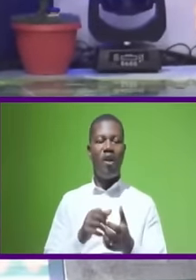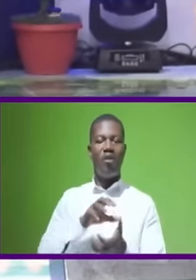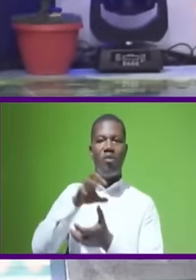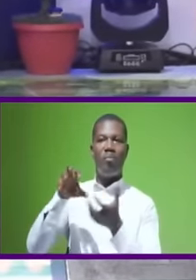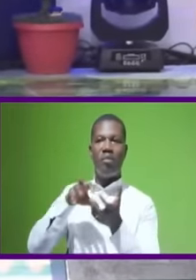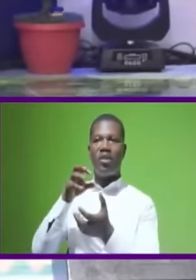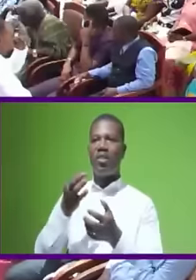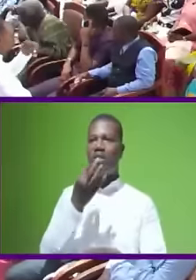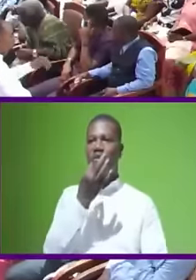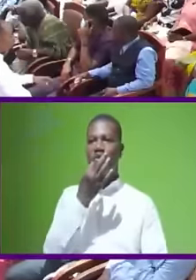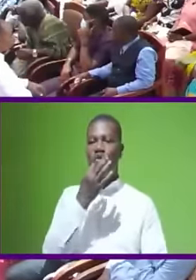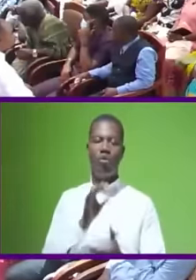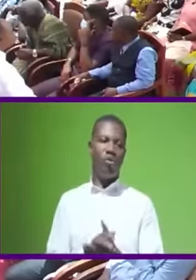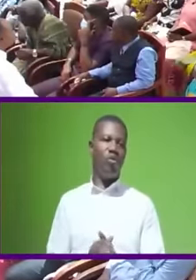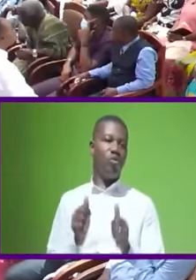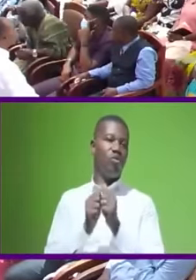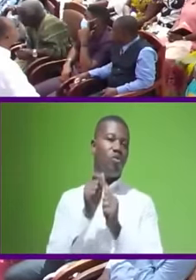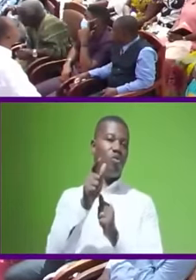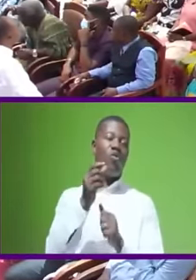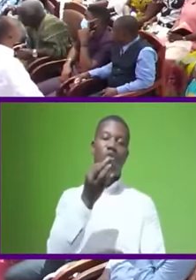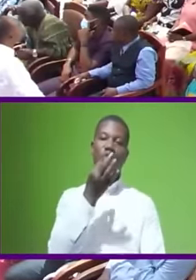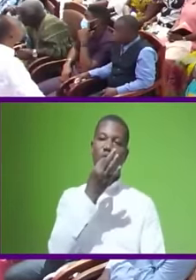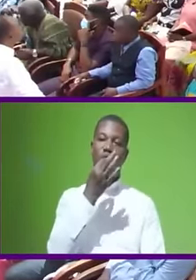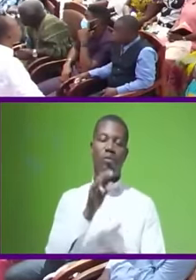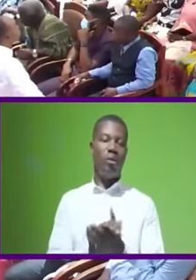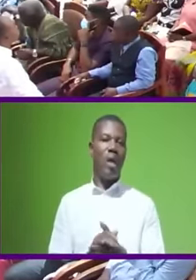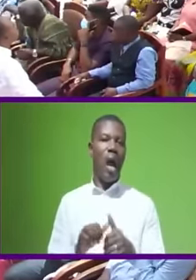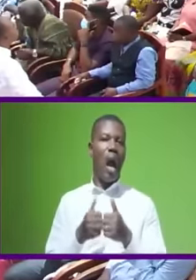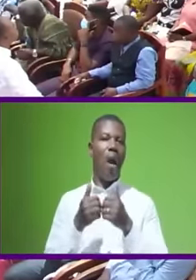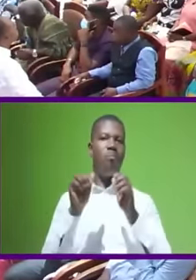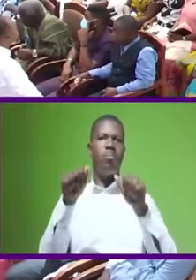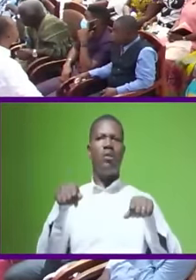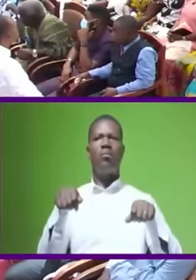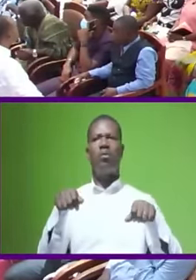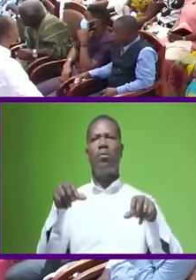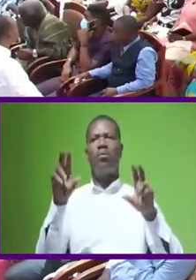You want to mix his food with